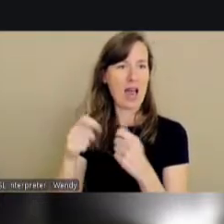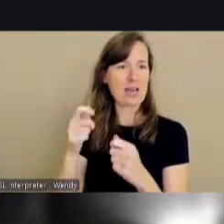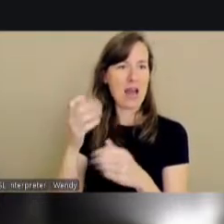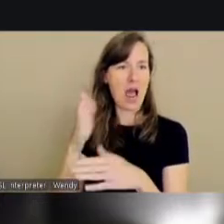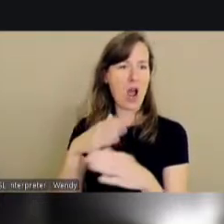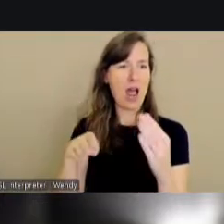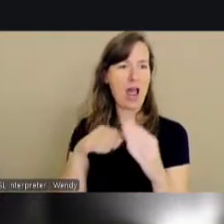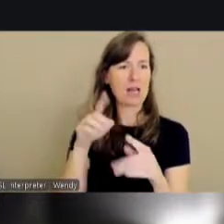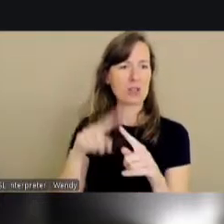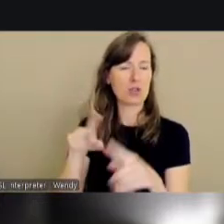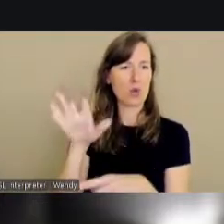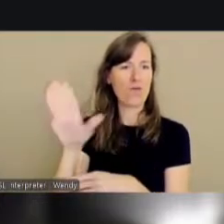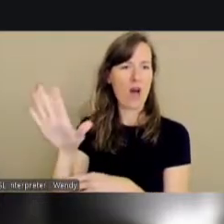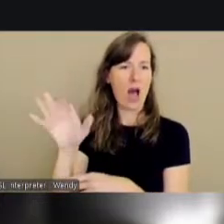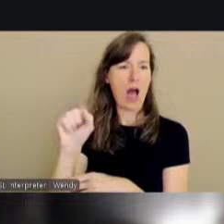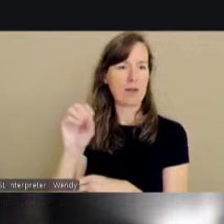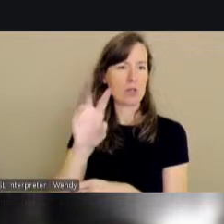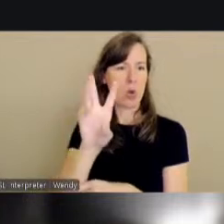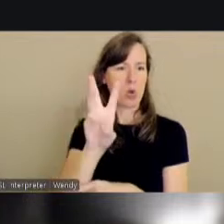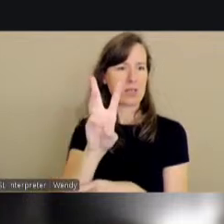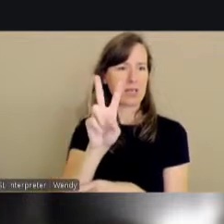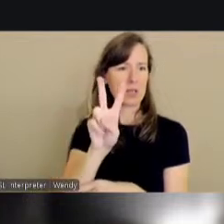the 62.99.